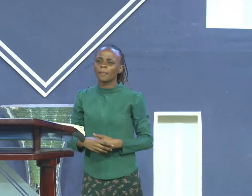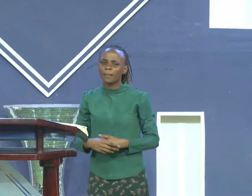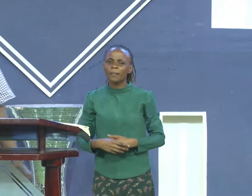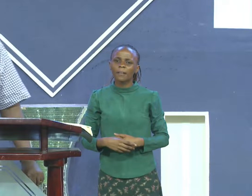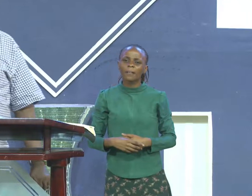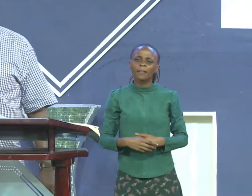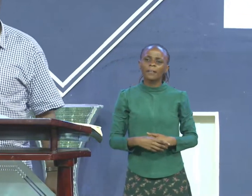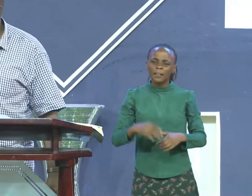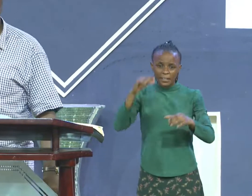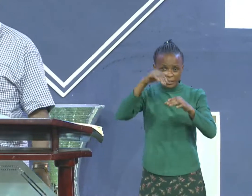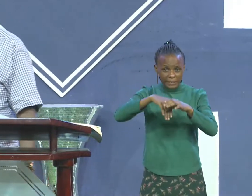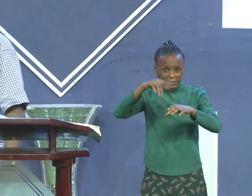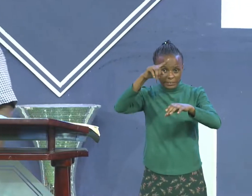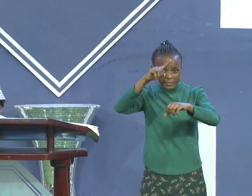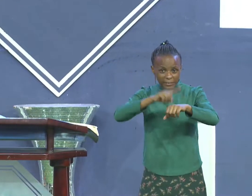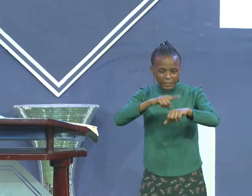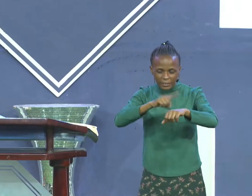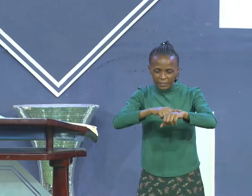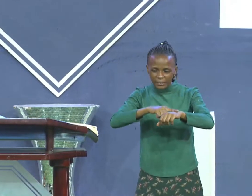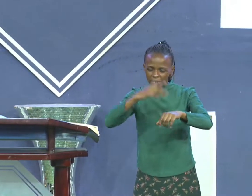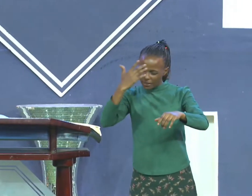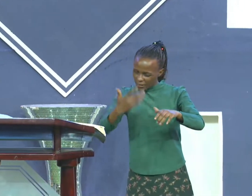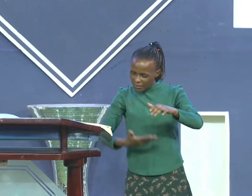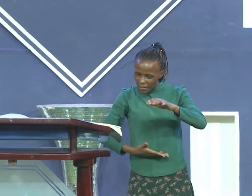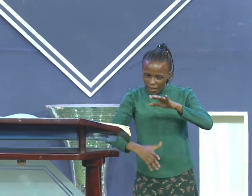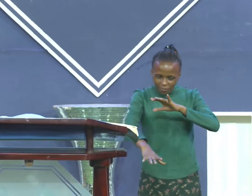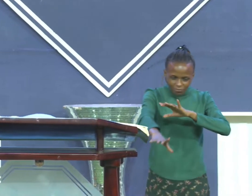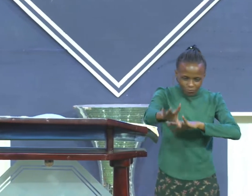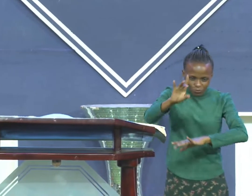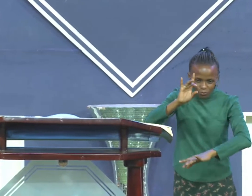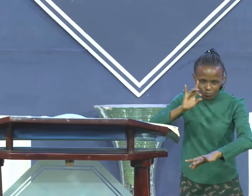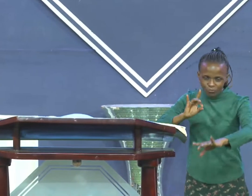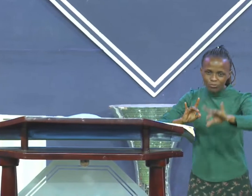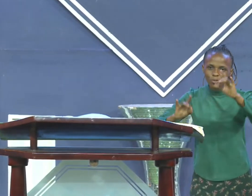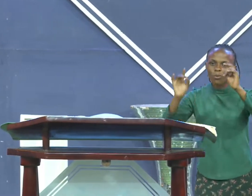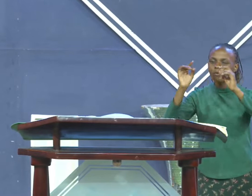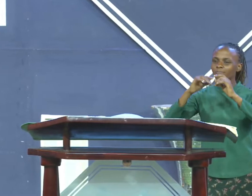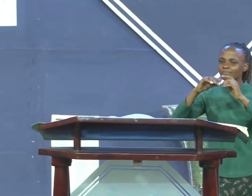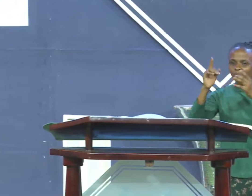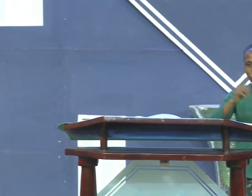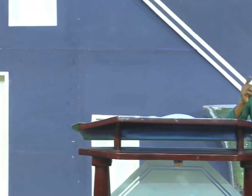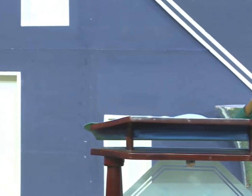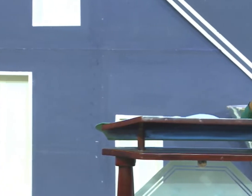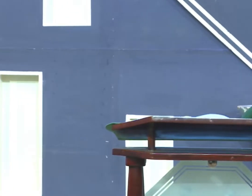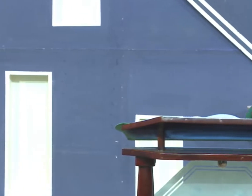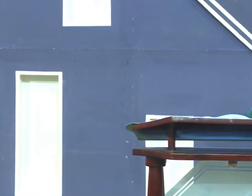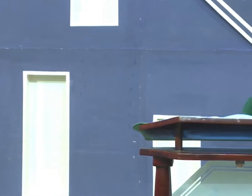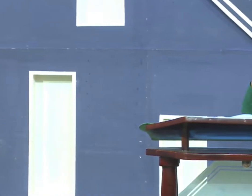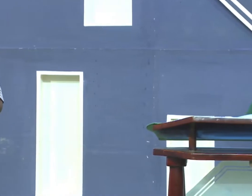During that time, they had to select 12 men.